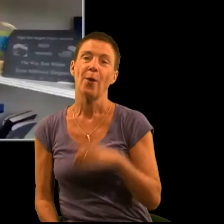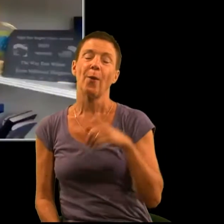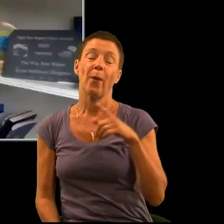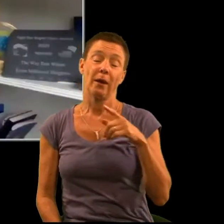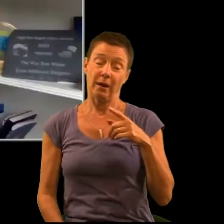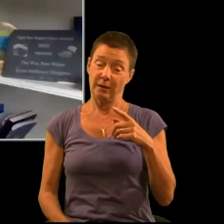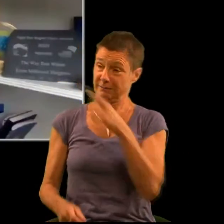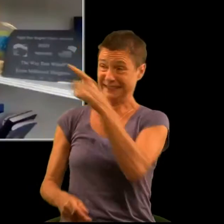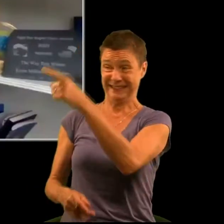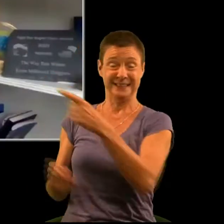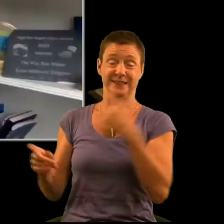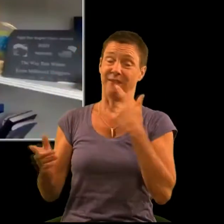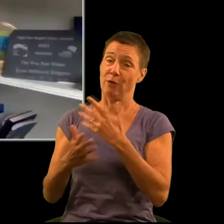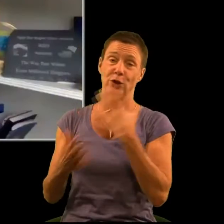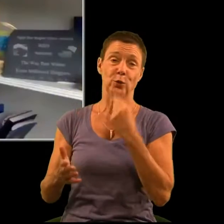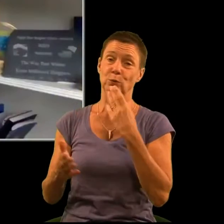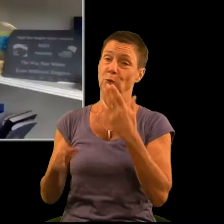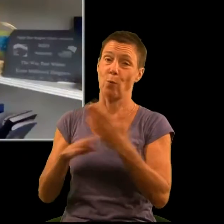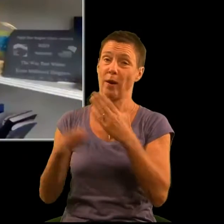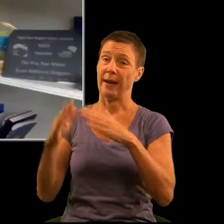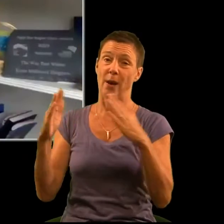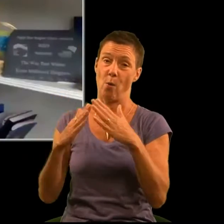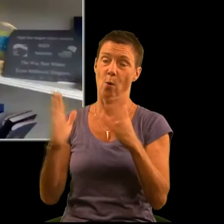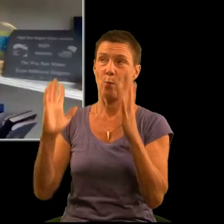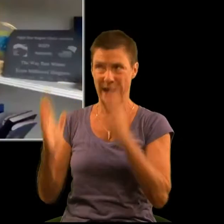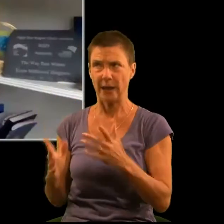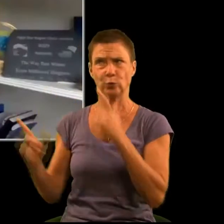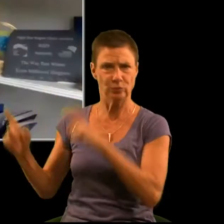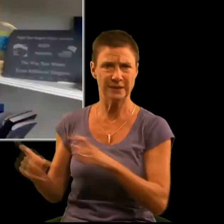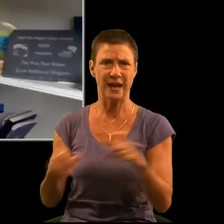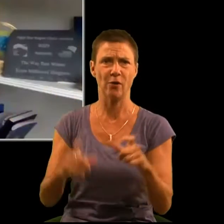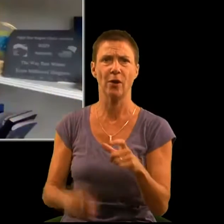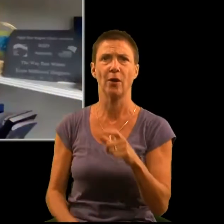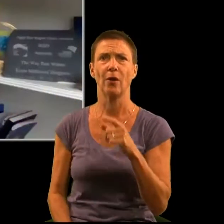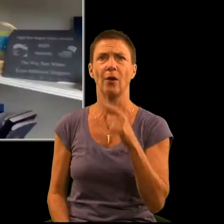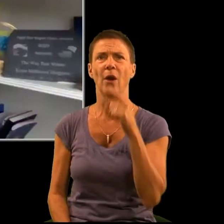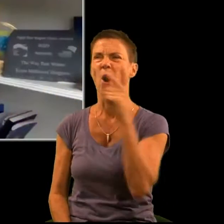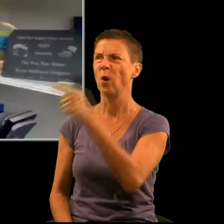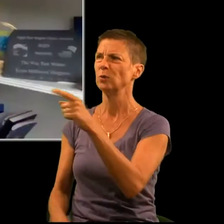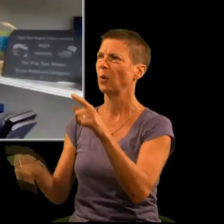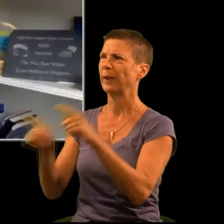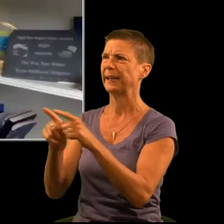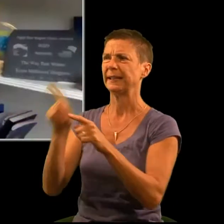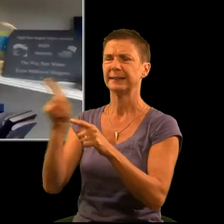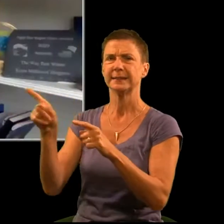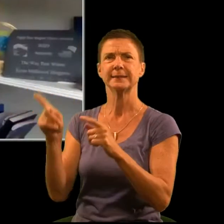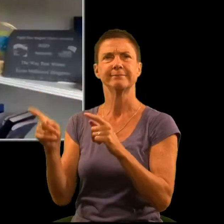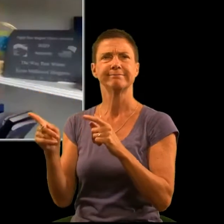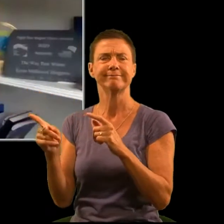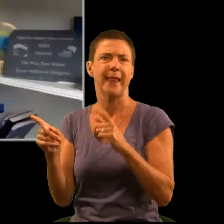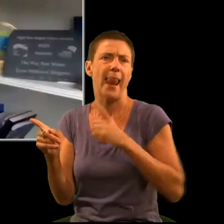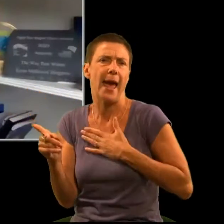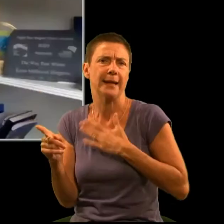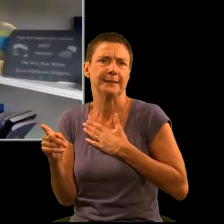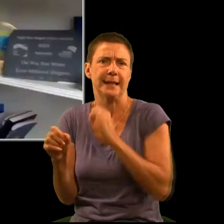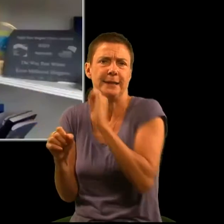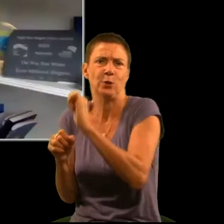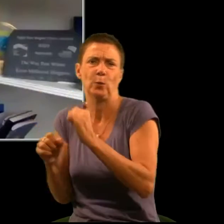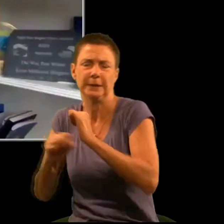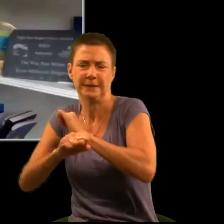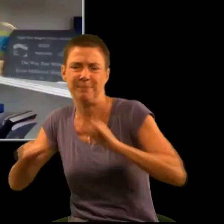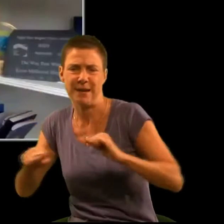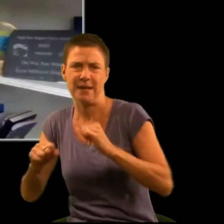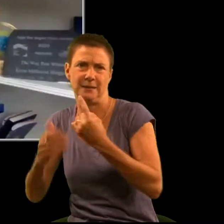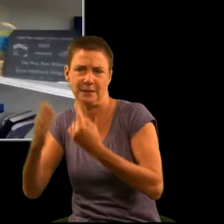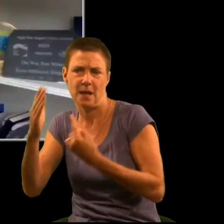as usual, is used to working at home. He's not the most social either. He's a bit of a hermit, so he quite enjoyed